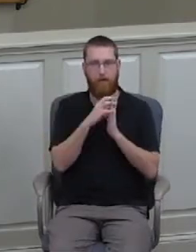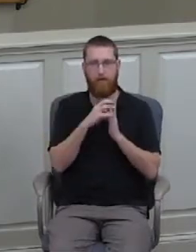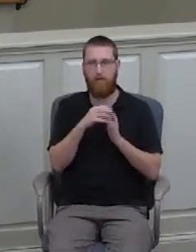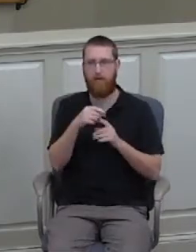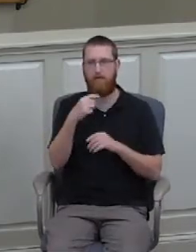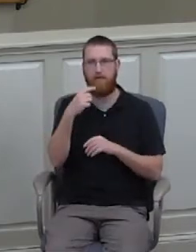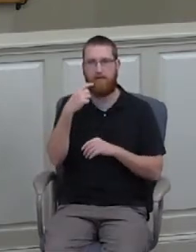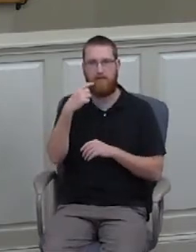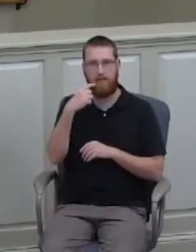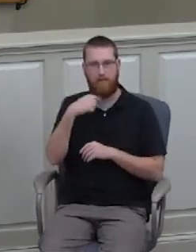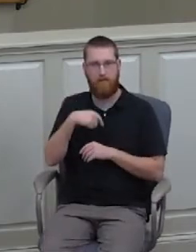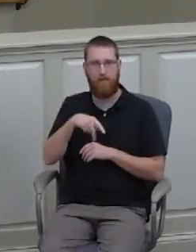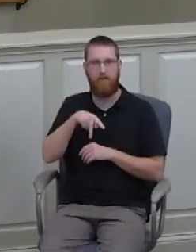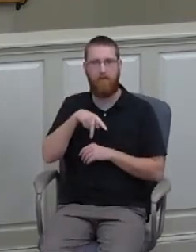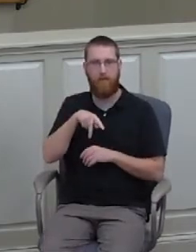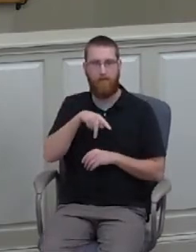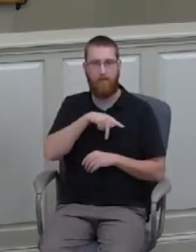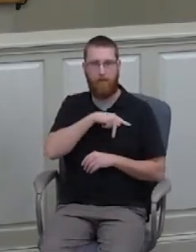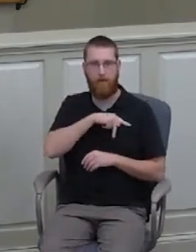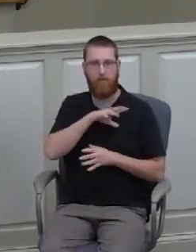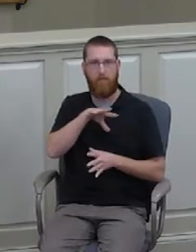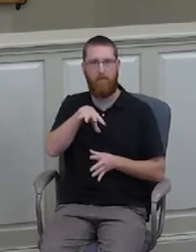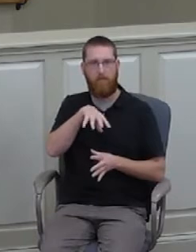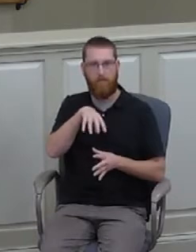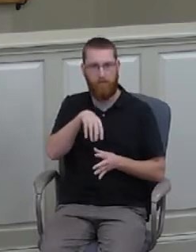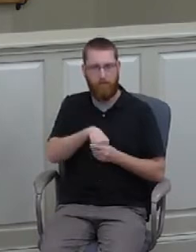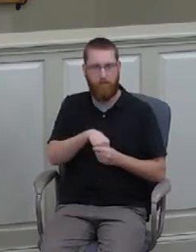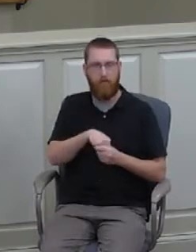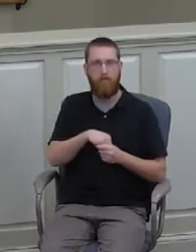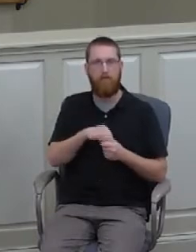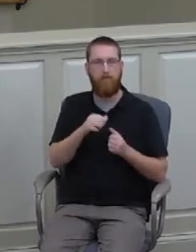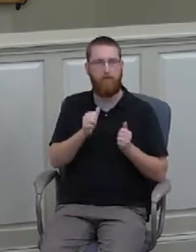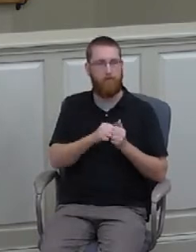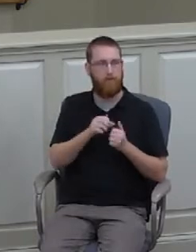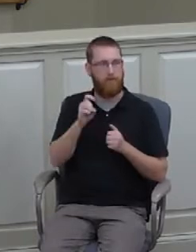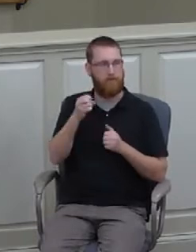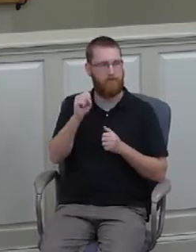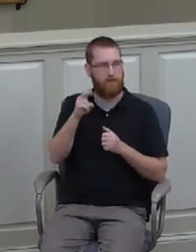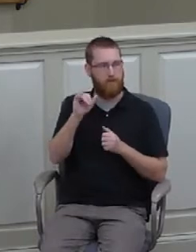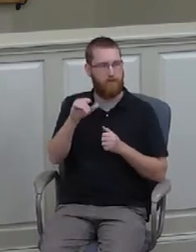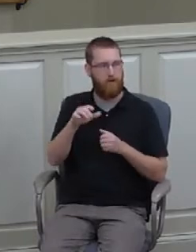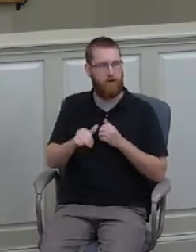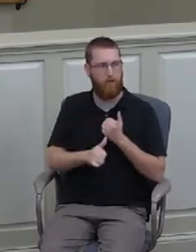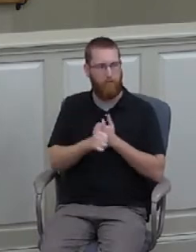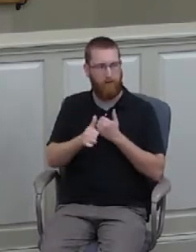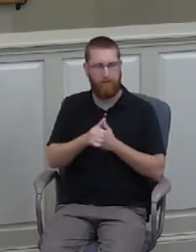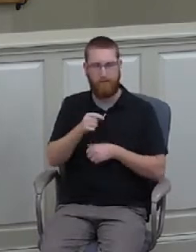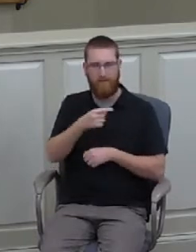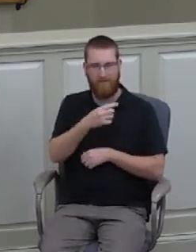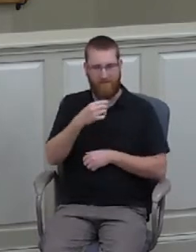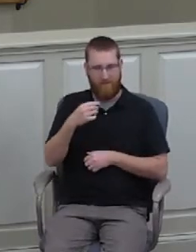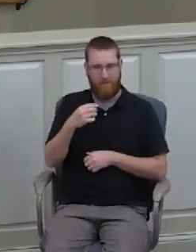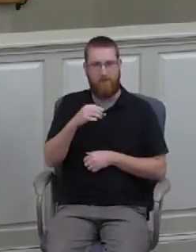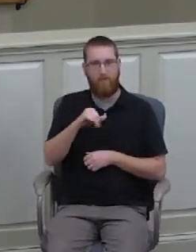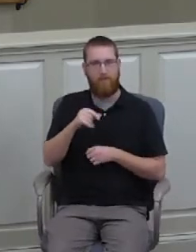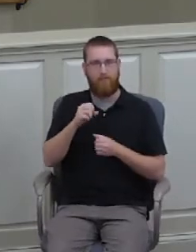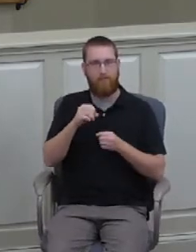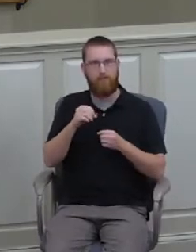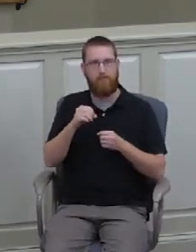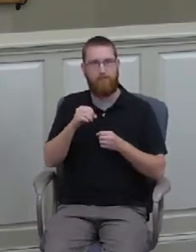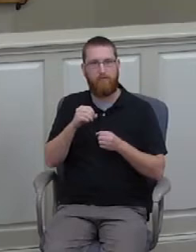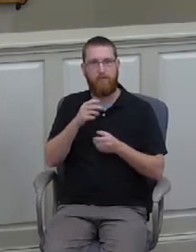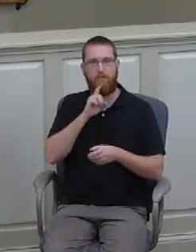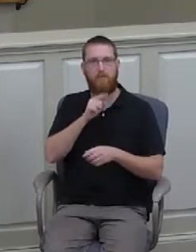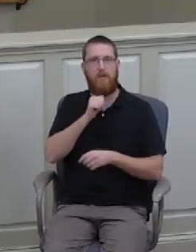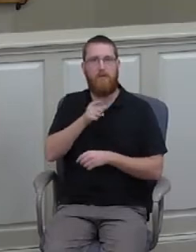be a sexual harassment incident with the female director of the Convention and Visitors Bureau." Well, that just wasn't true, supported by diversity sensitivity